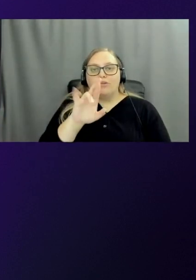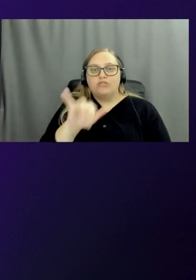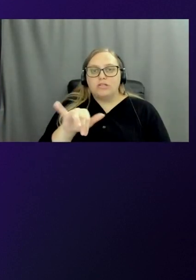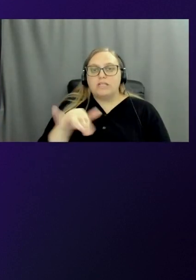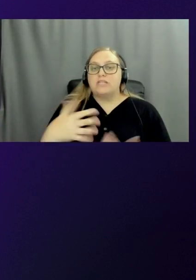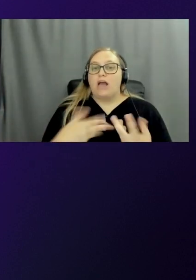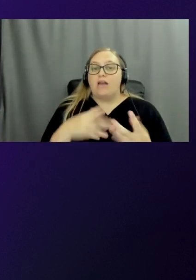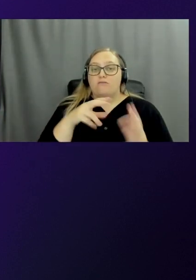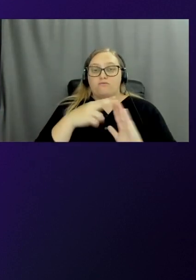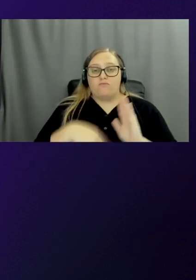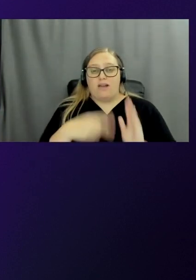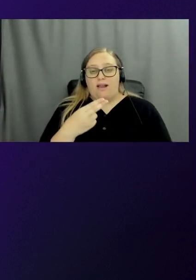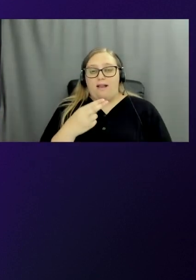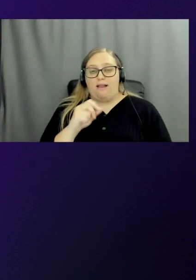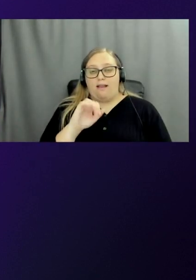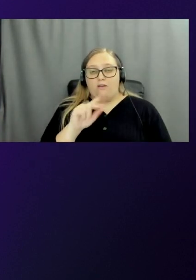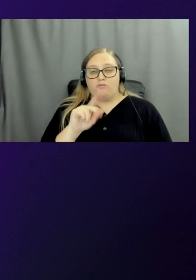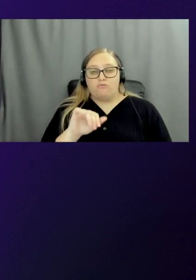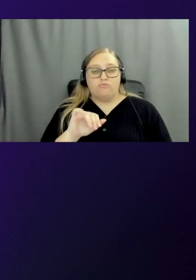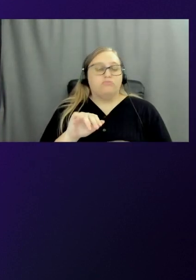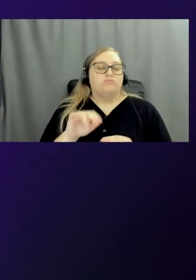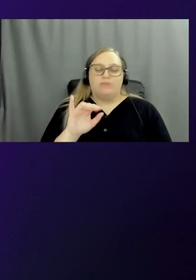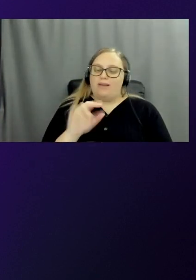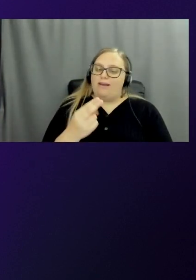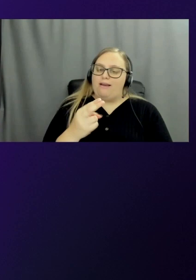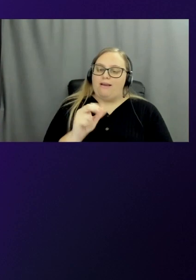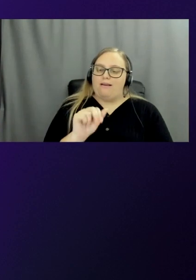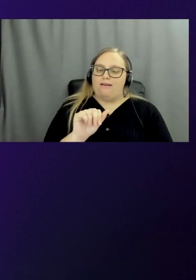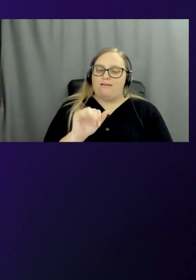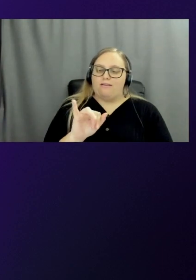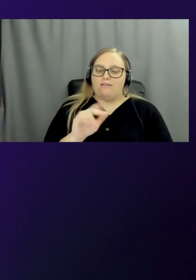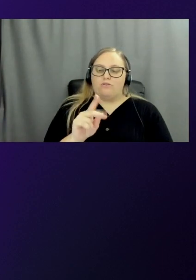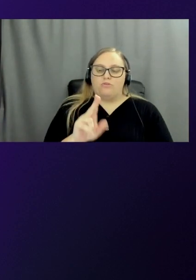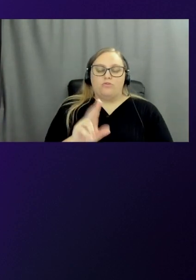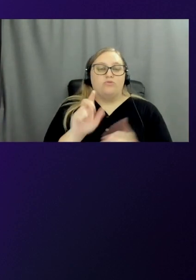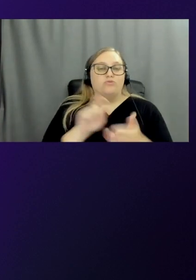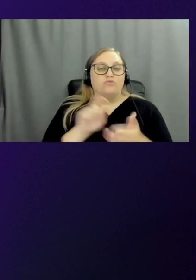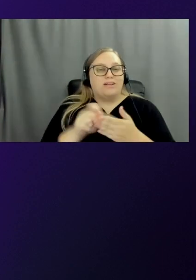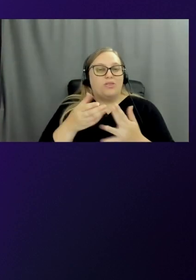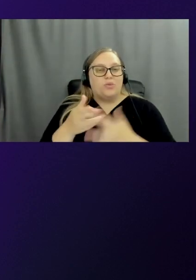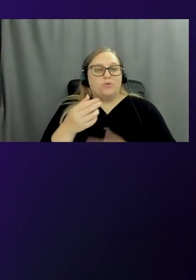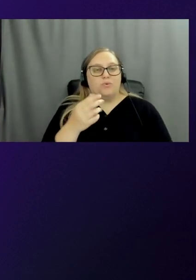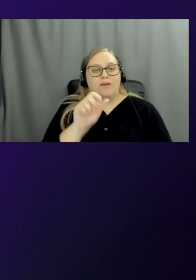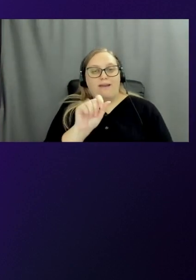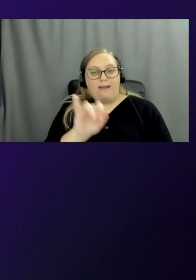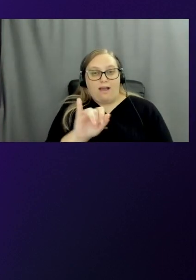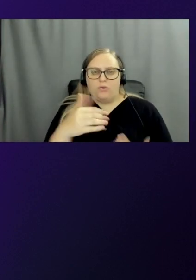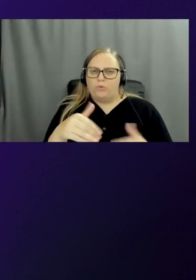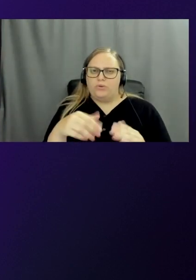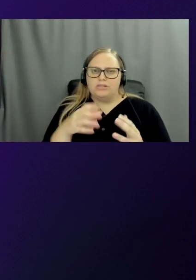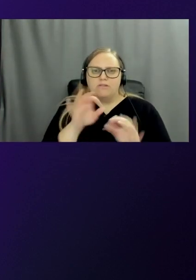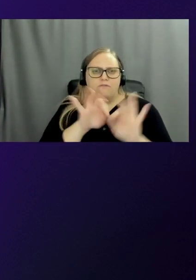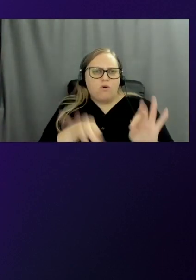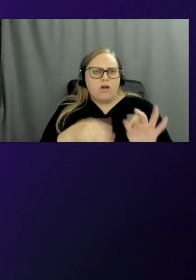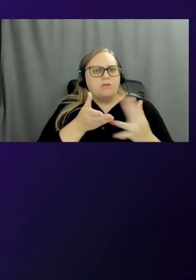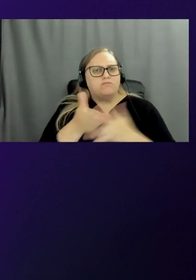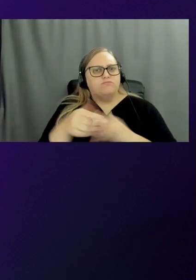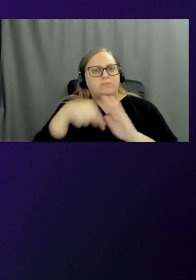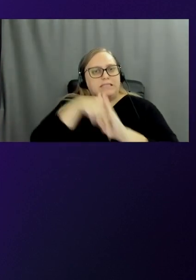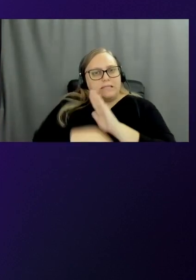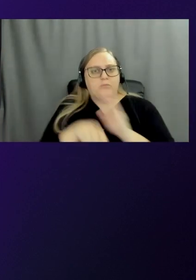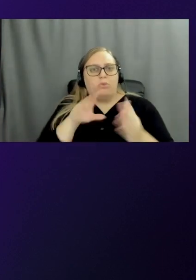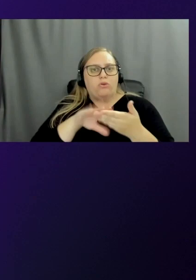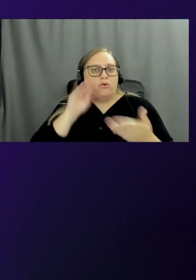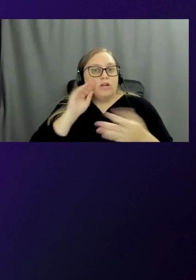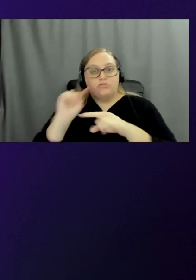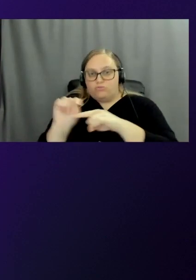AI. So it's quite amazing. So generative AI is still a form of deep learning. So it does involve training the models and